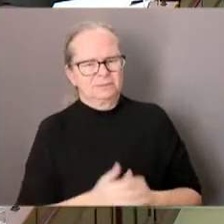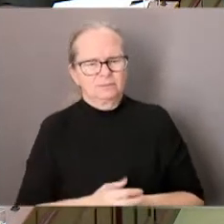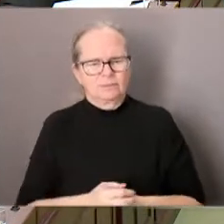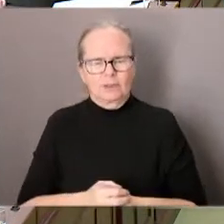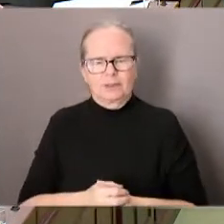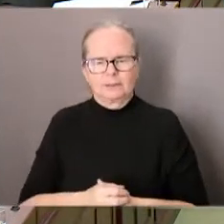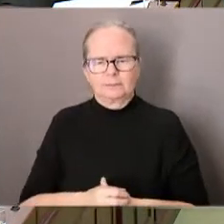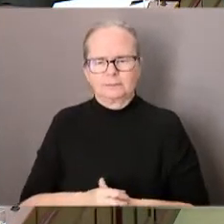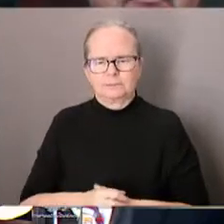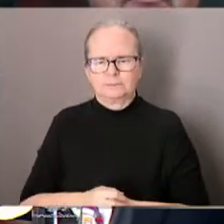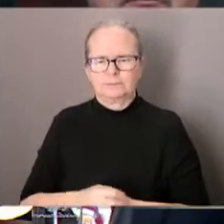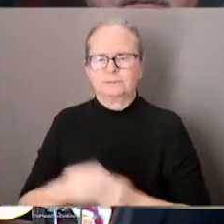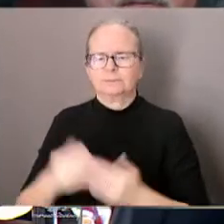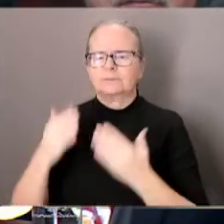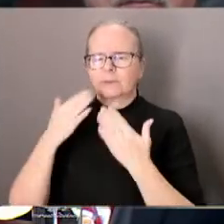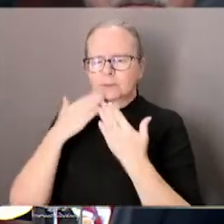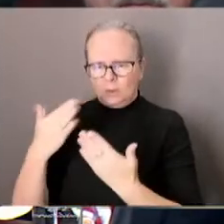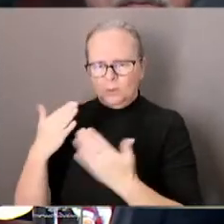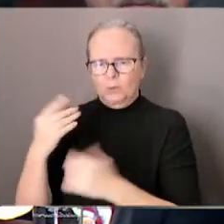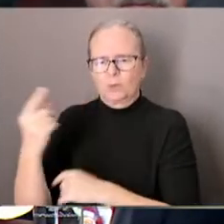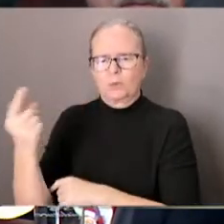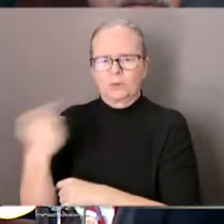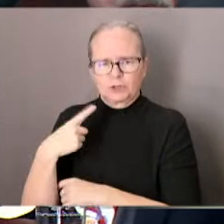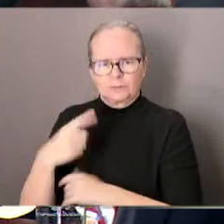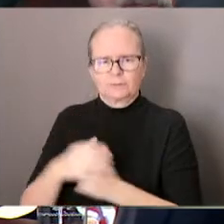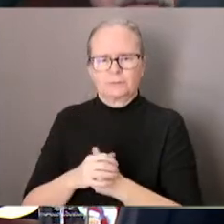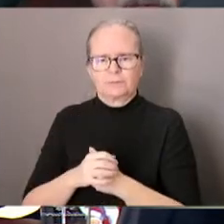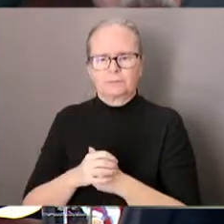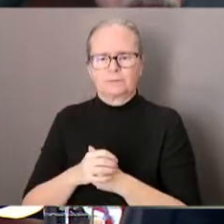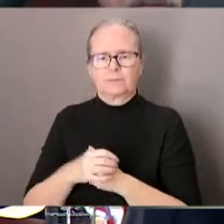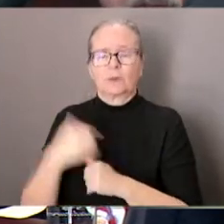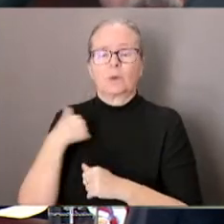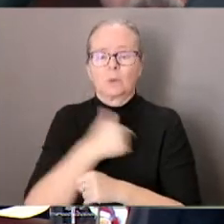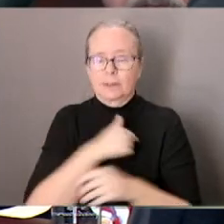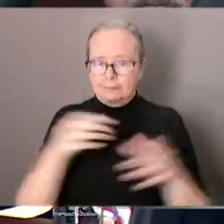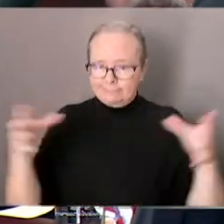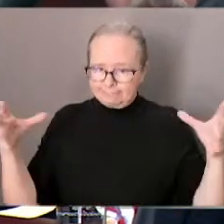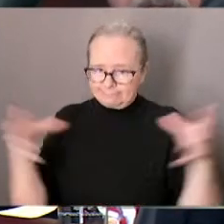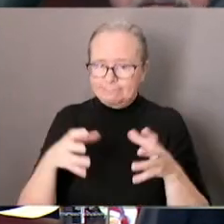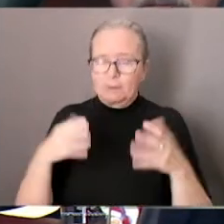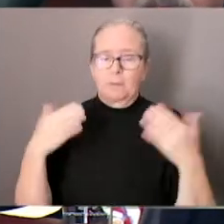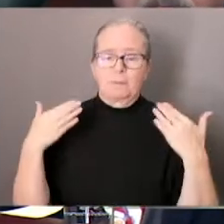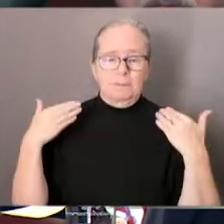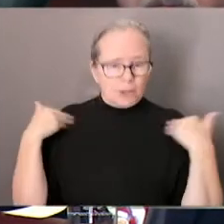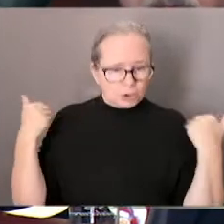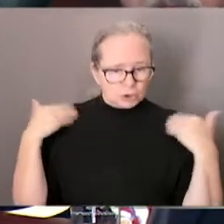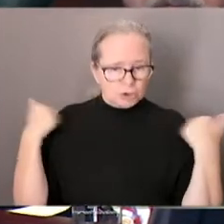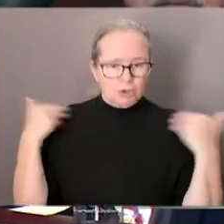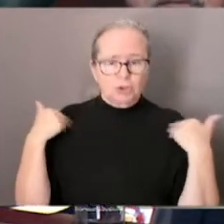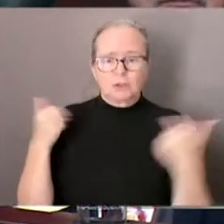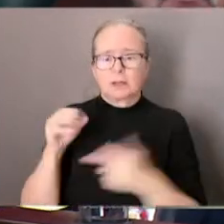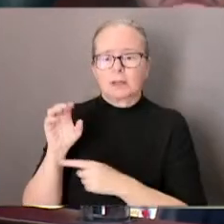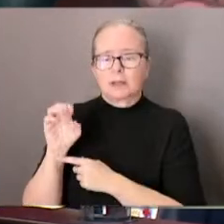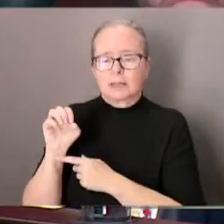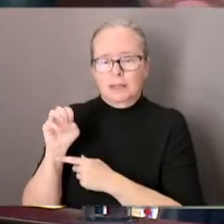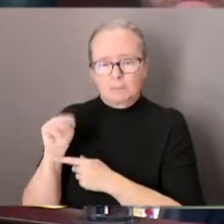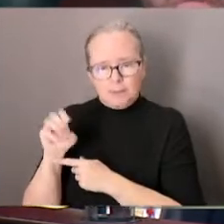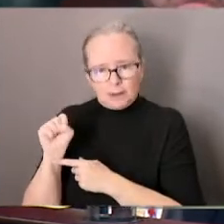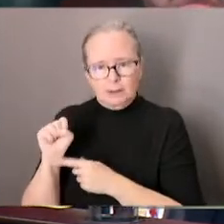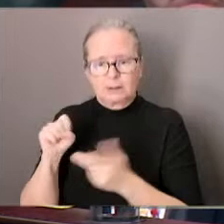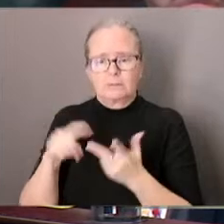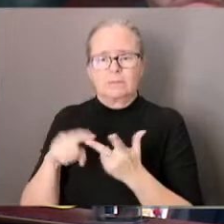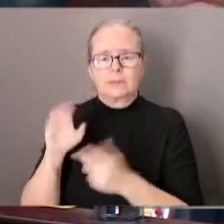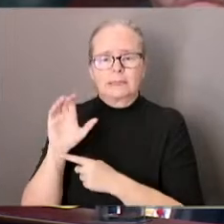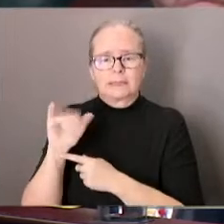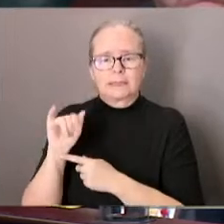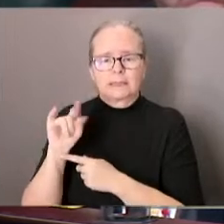Mr Speaker we have brought together key cabinet ministers emergency responders First Responders City officials indigenous leaders and